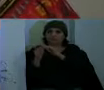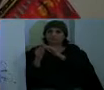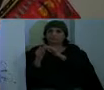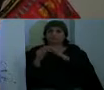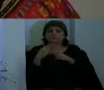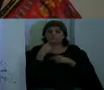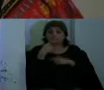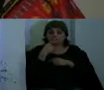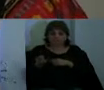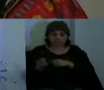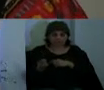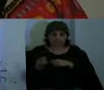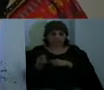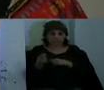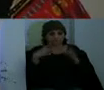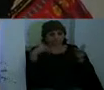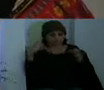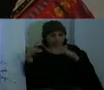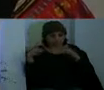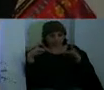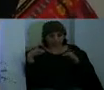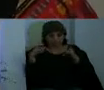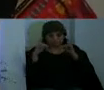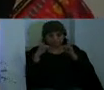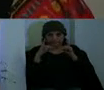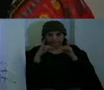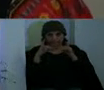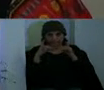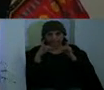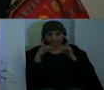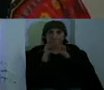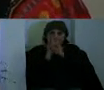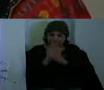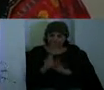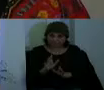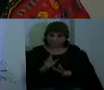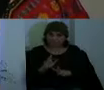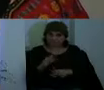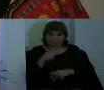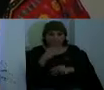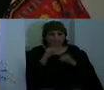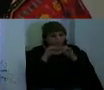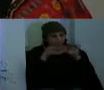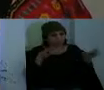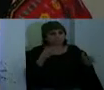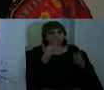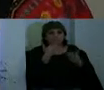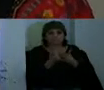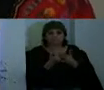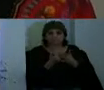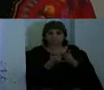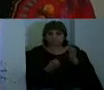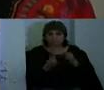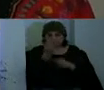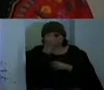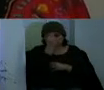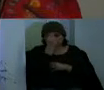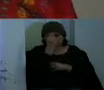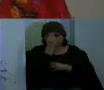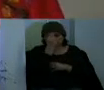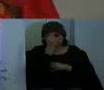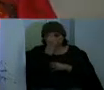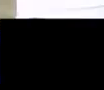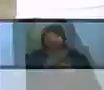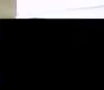the gospel, the good news, and he promised to be with them. Then he ascends into heaven to be